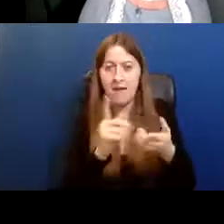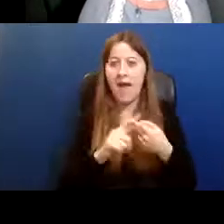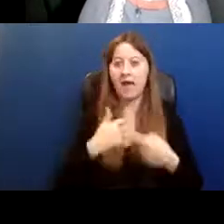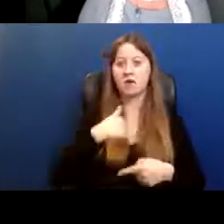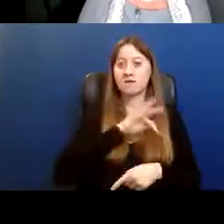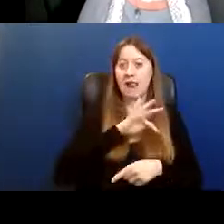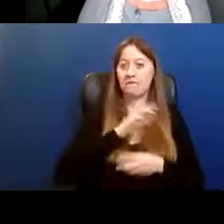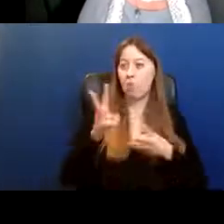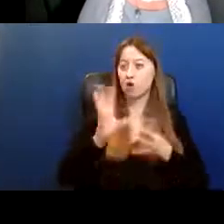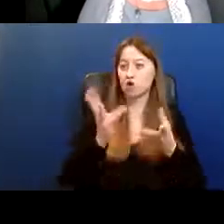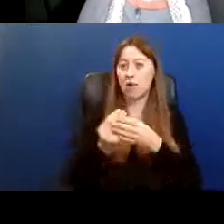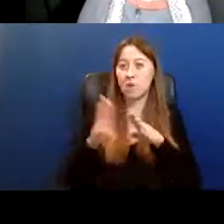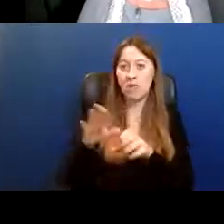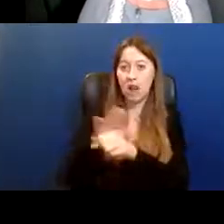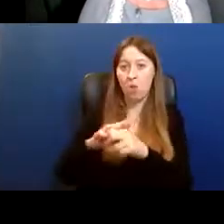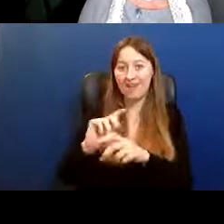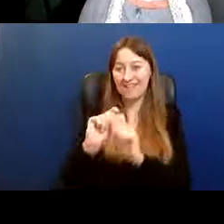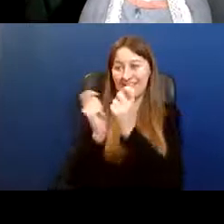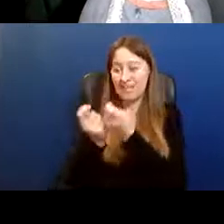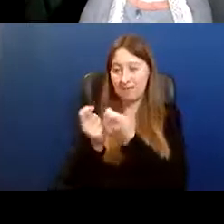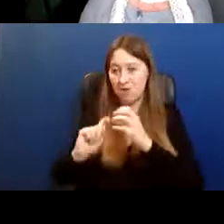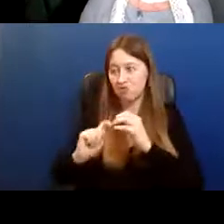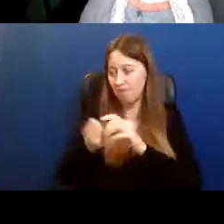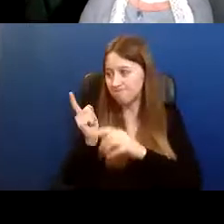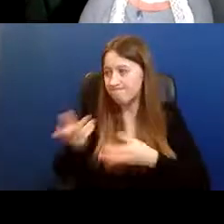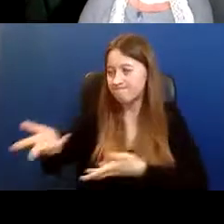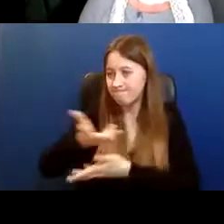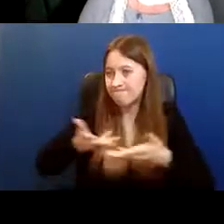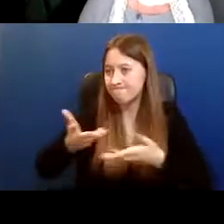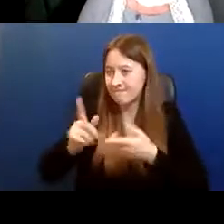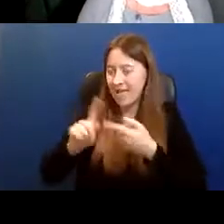for the children's language environment and strategies for intervention.